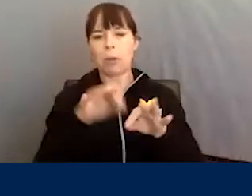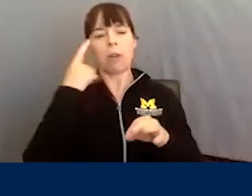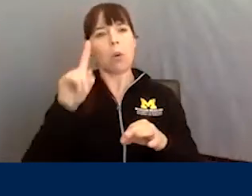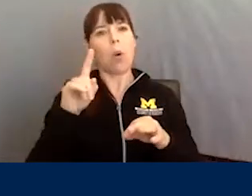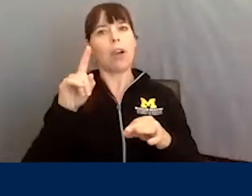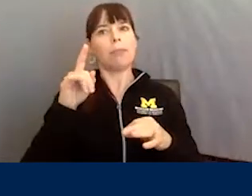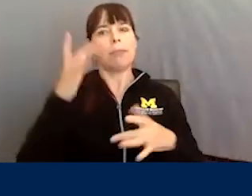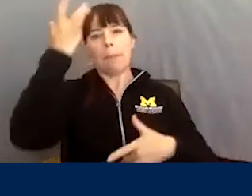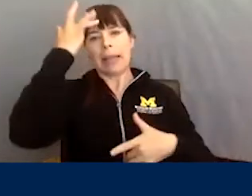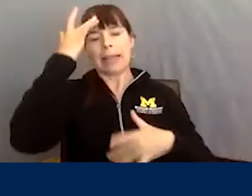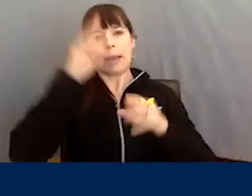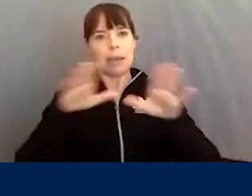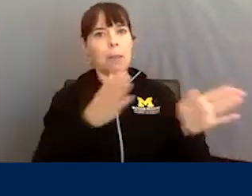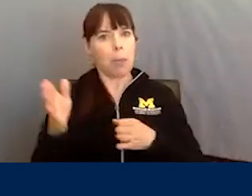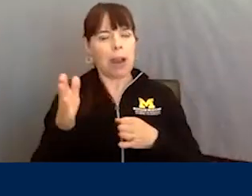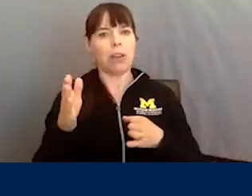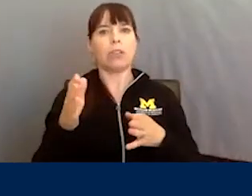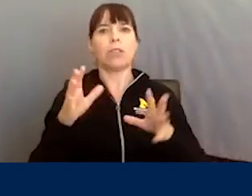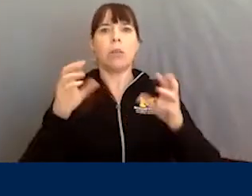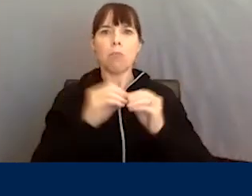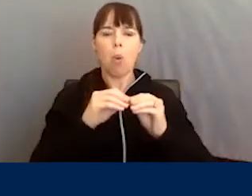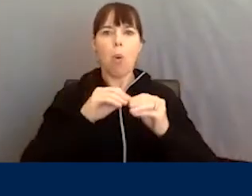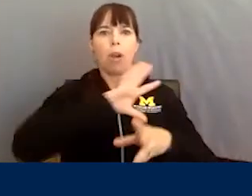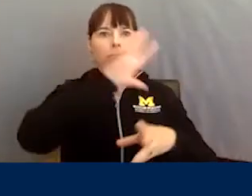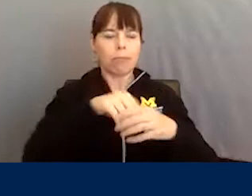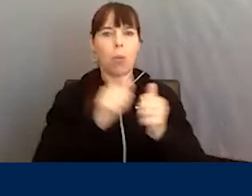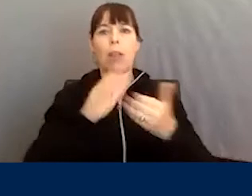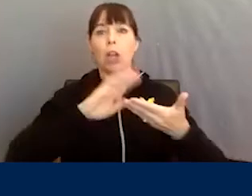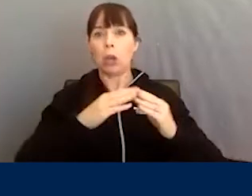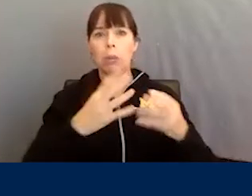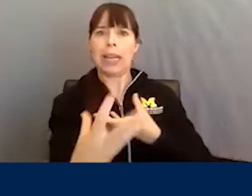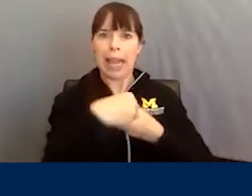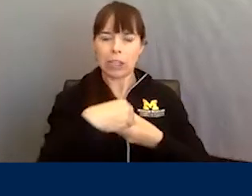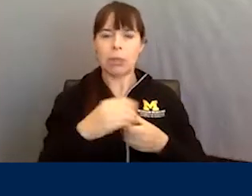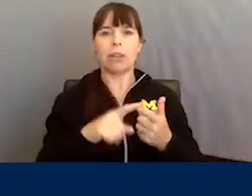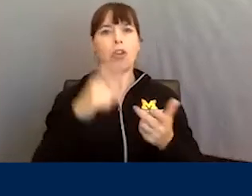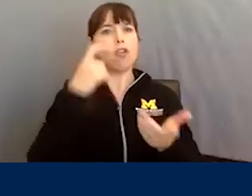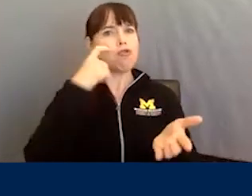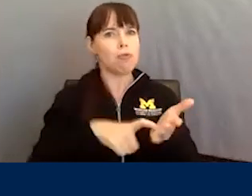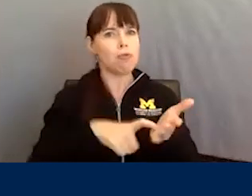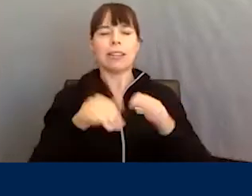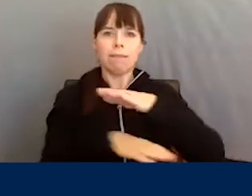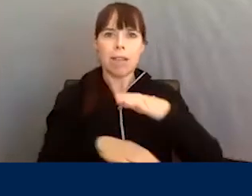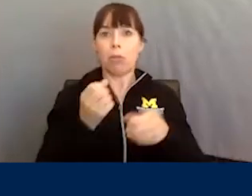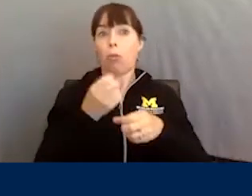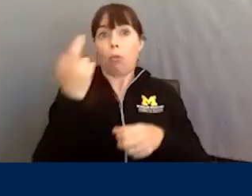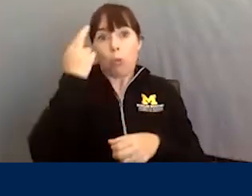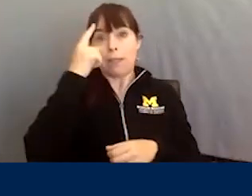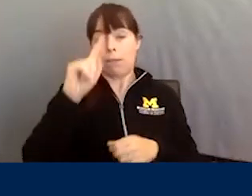pandemic preparedness that's grounded in community engagement, that recognizes these fundamental causes of the social and